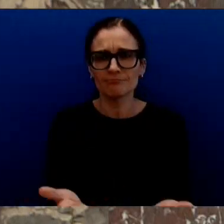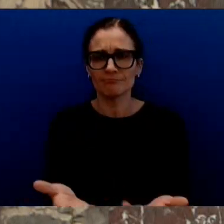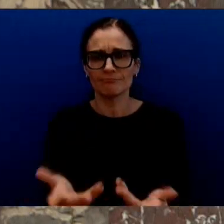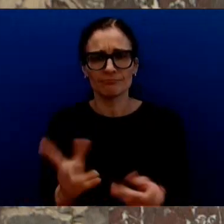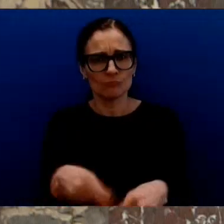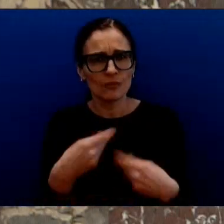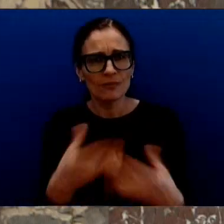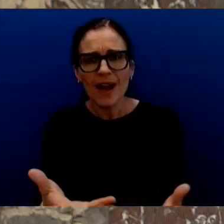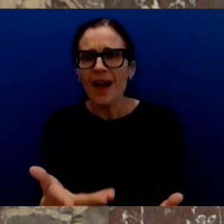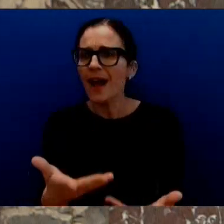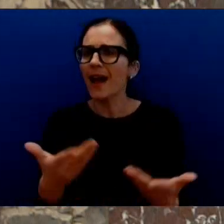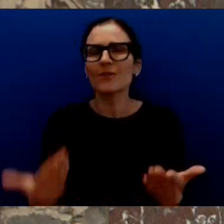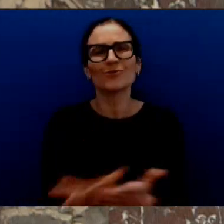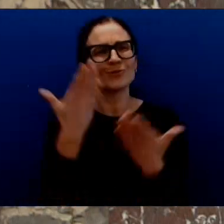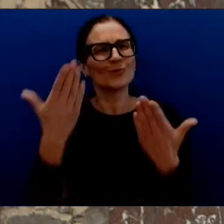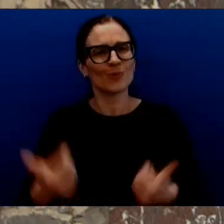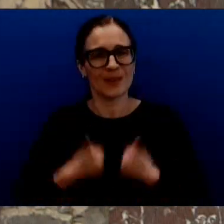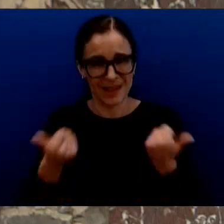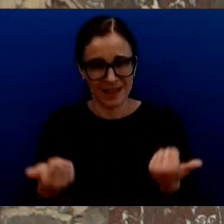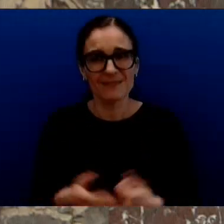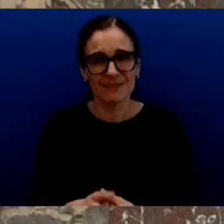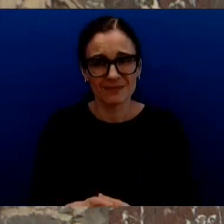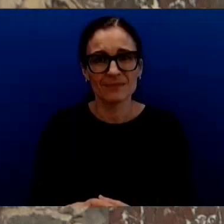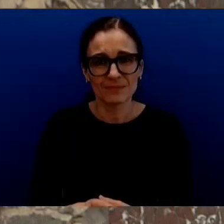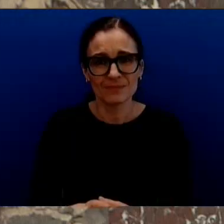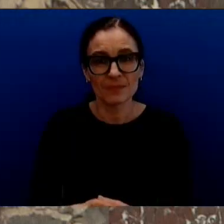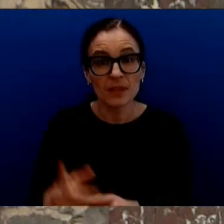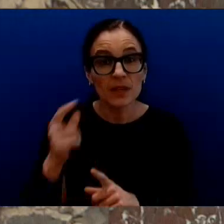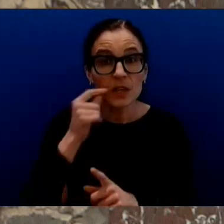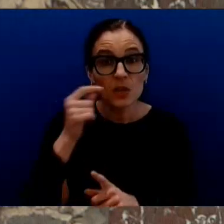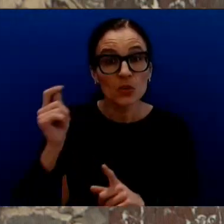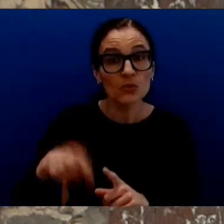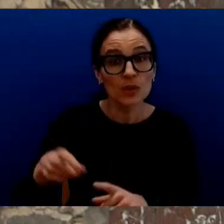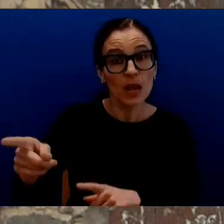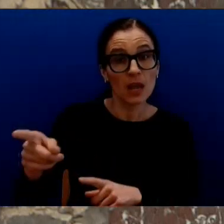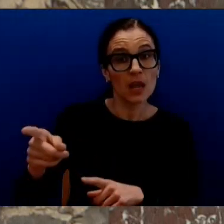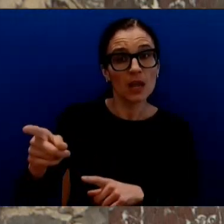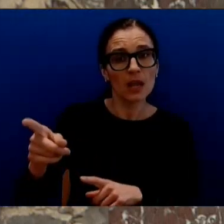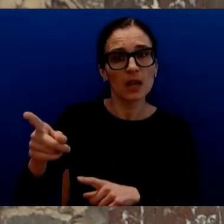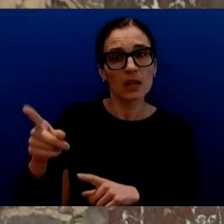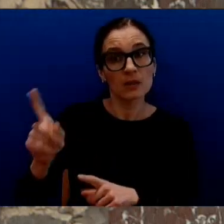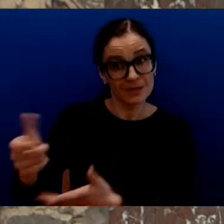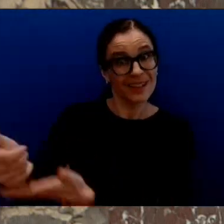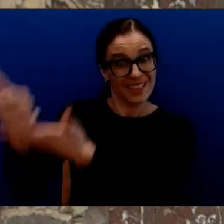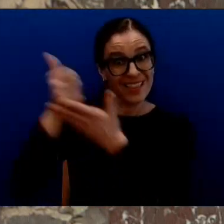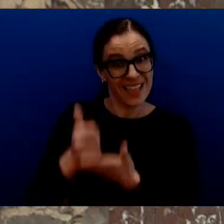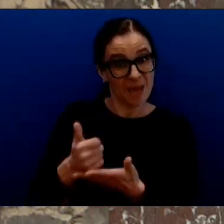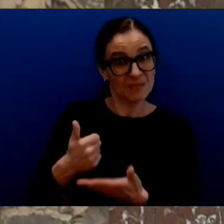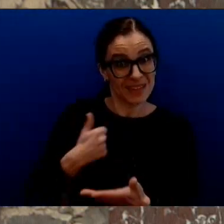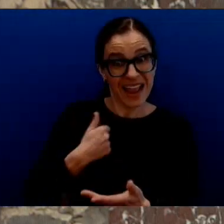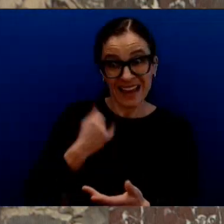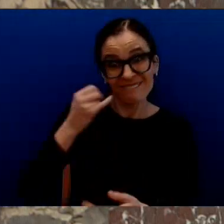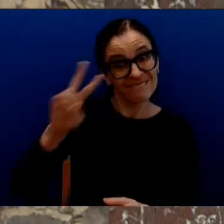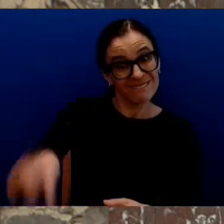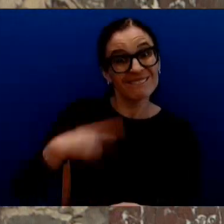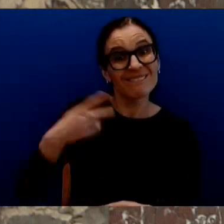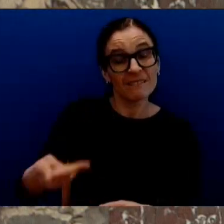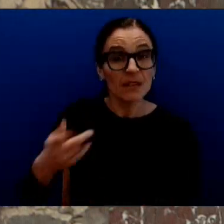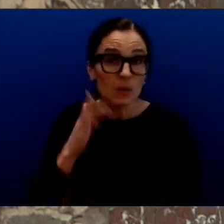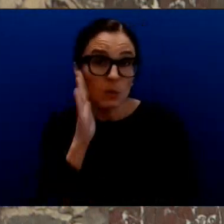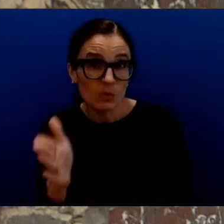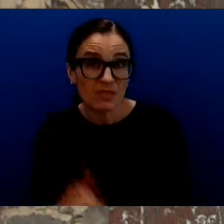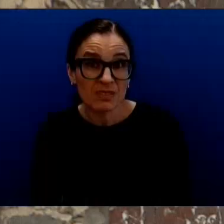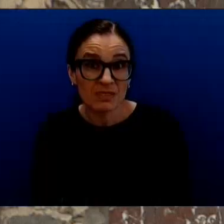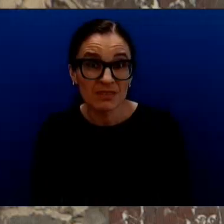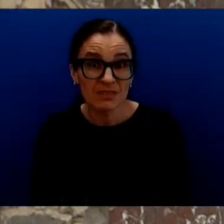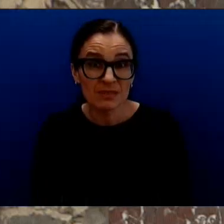the Ukrainians would do no less for us if the roles were reversed. This is an historic moment. It's a time that calls